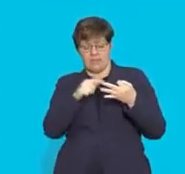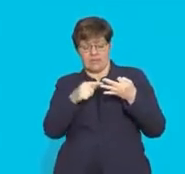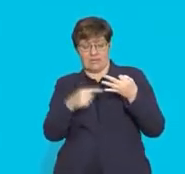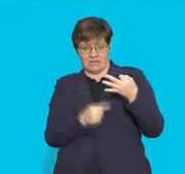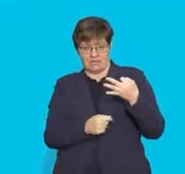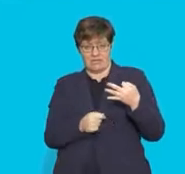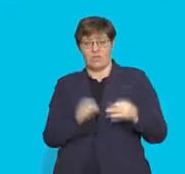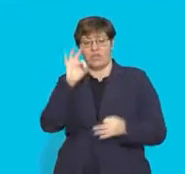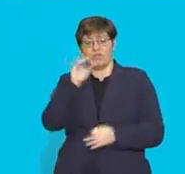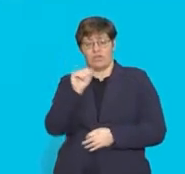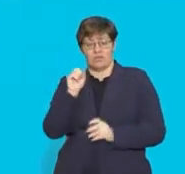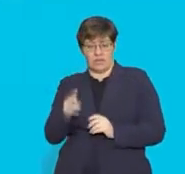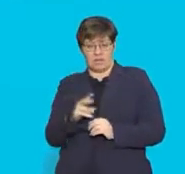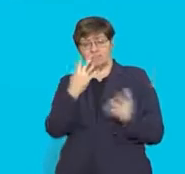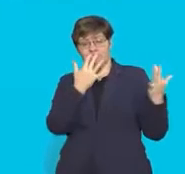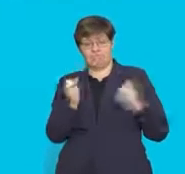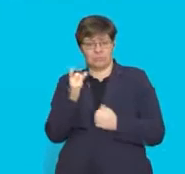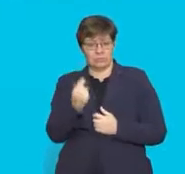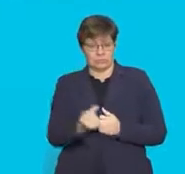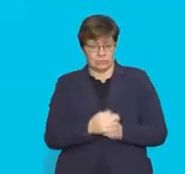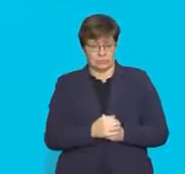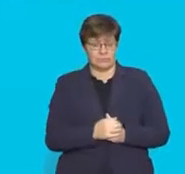3 over 12. Let's do that calculation.